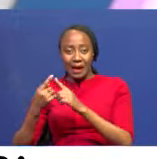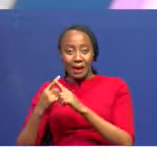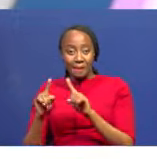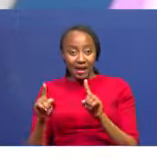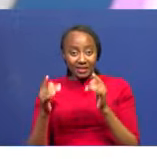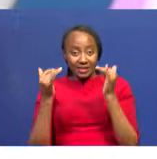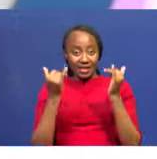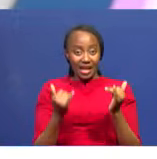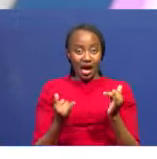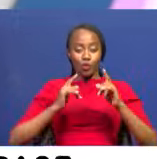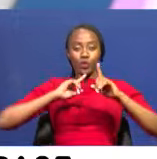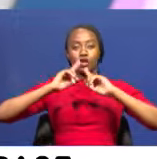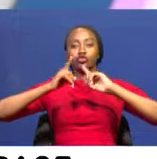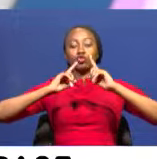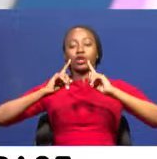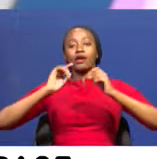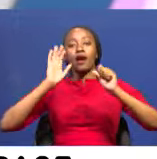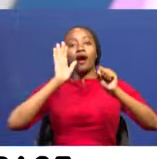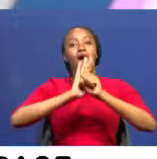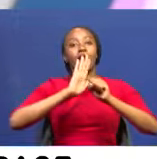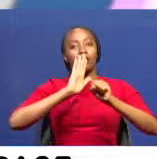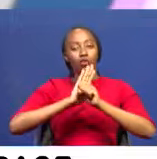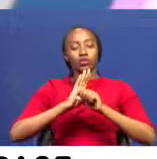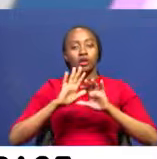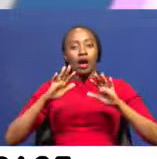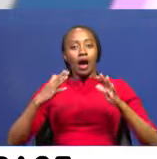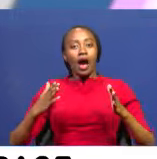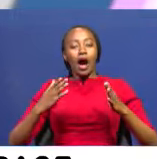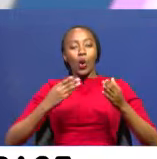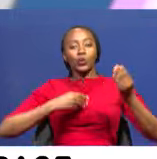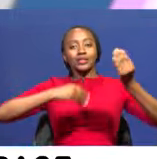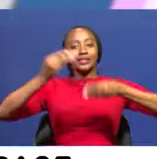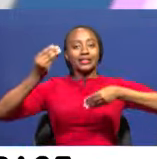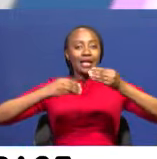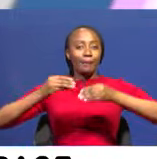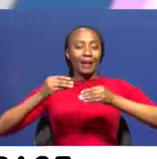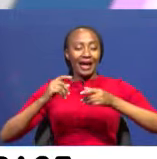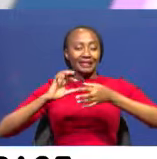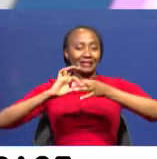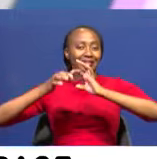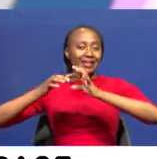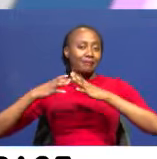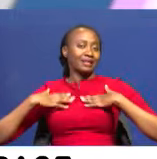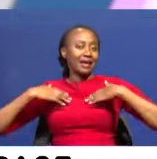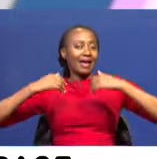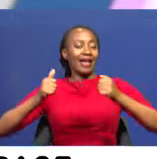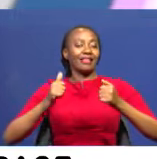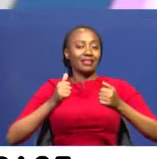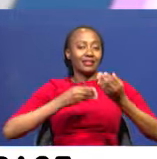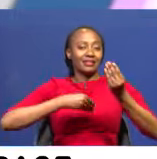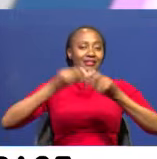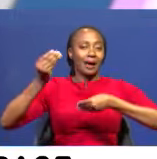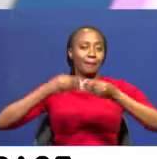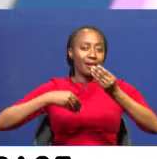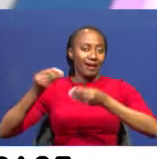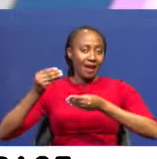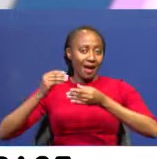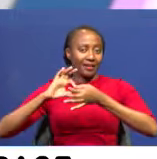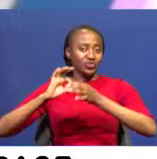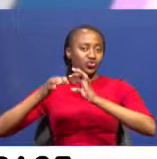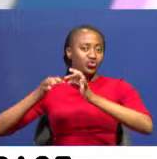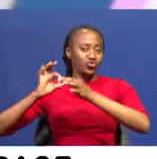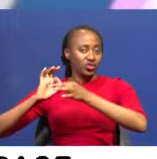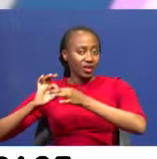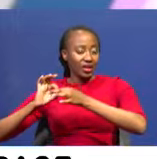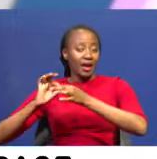now speaking a lot towards having what we call not just a supply chain, but a health supply chain, because a health supply chain looks at